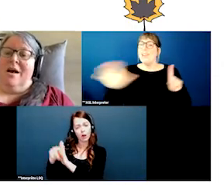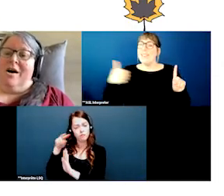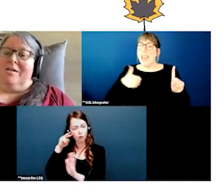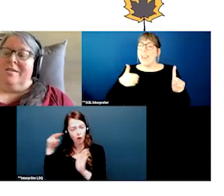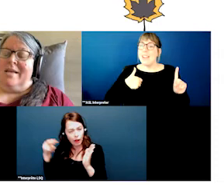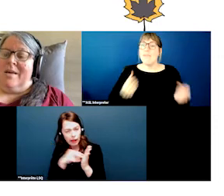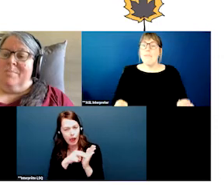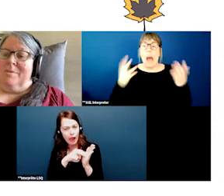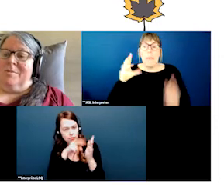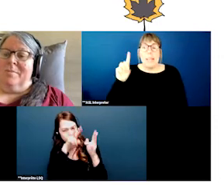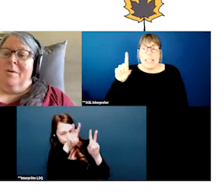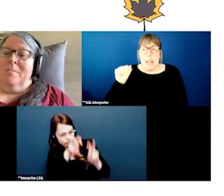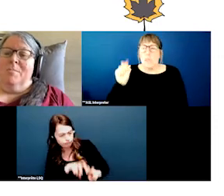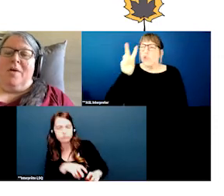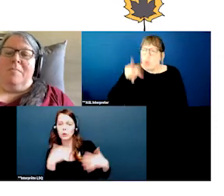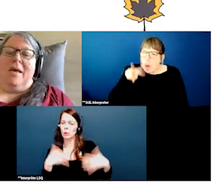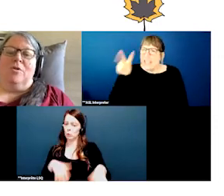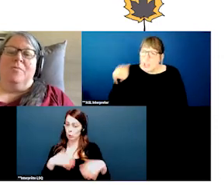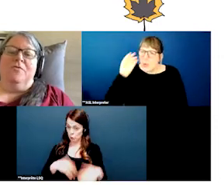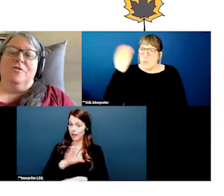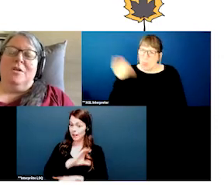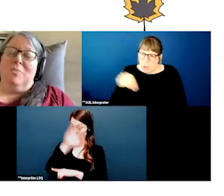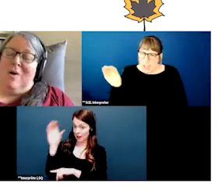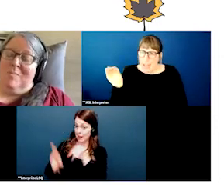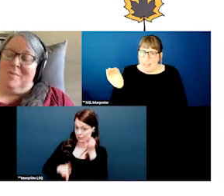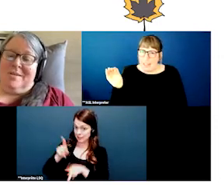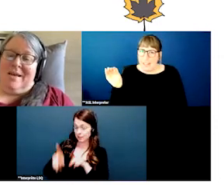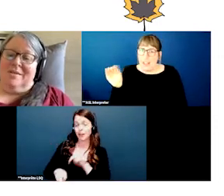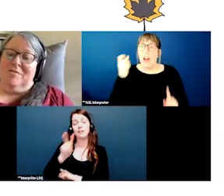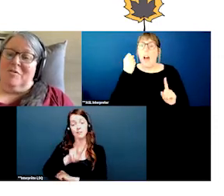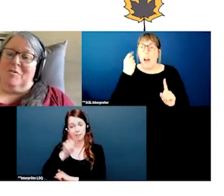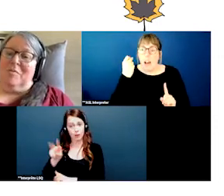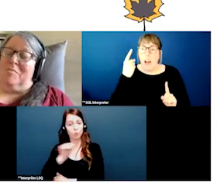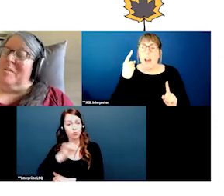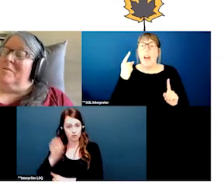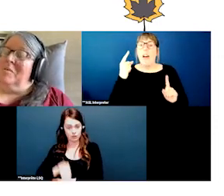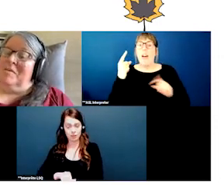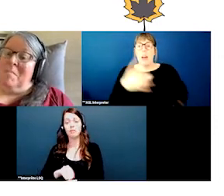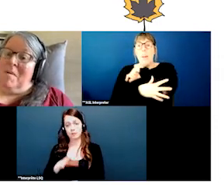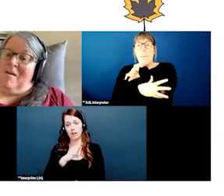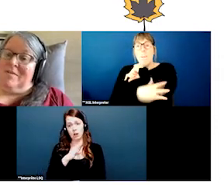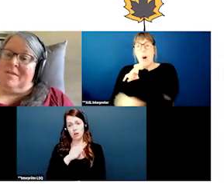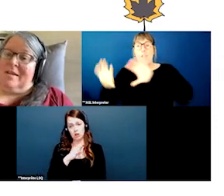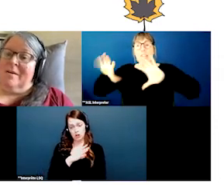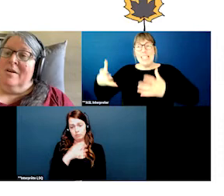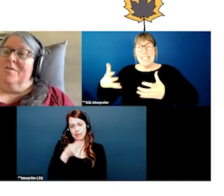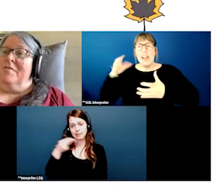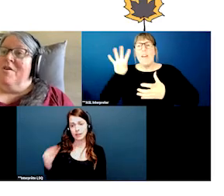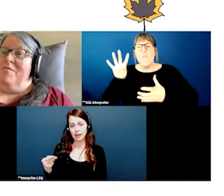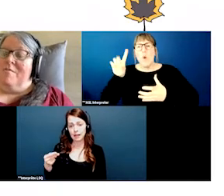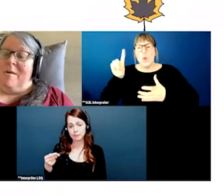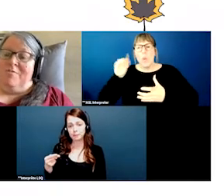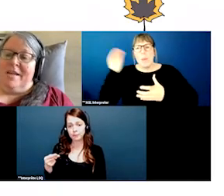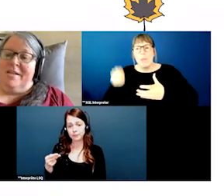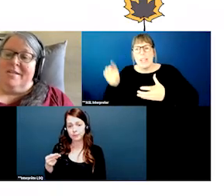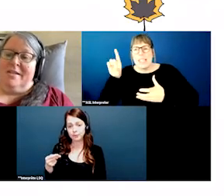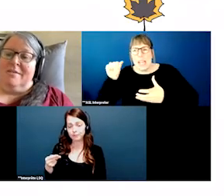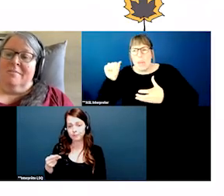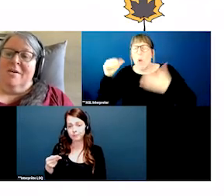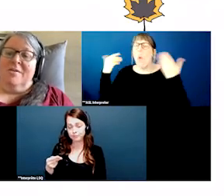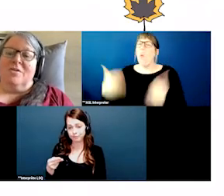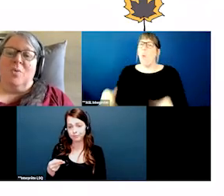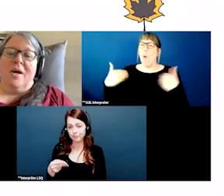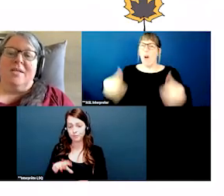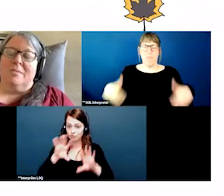Canadians are disabled, but they make up 41% of the group of people who live in poverty. They're